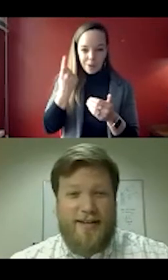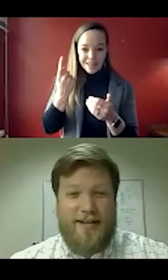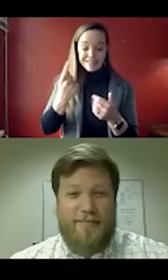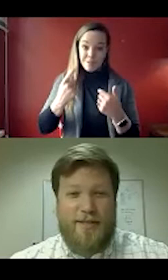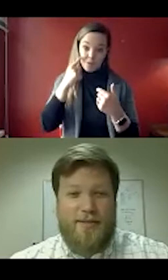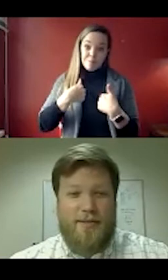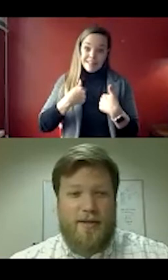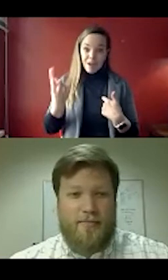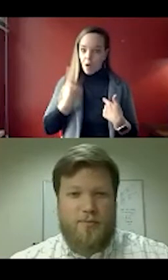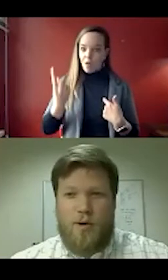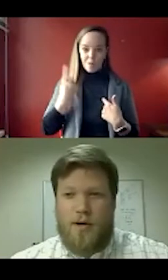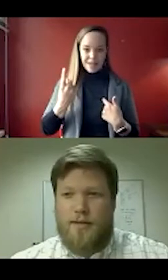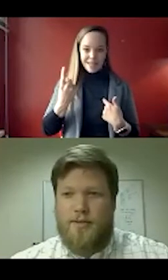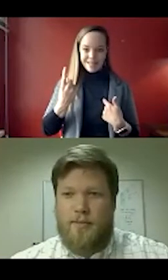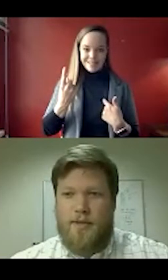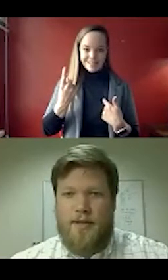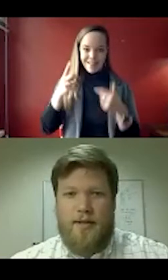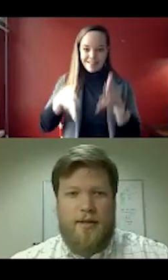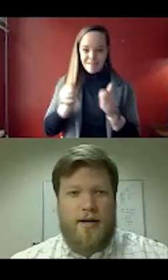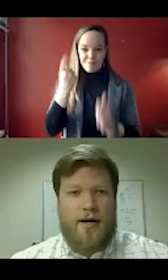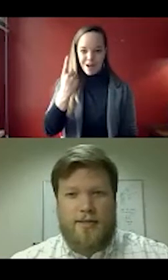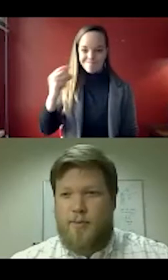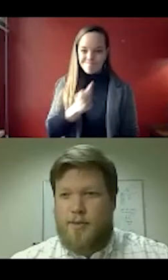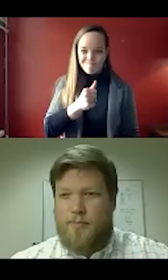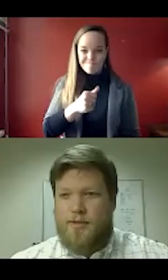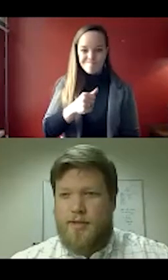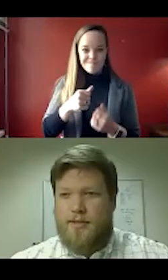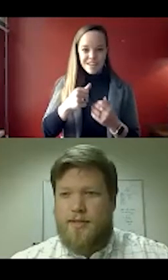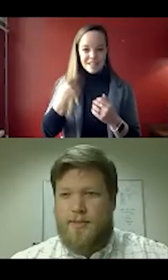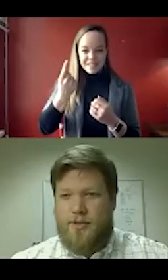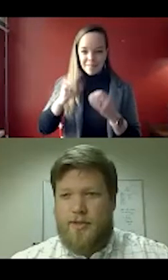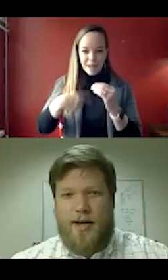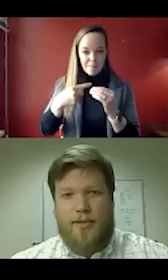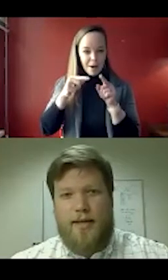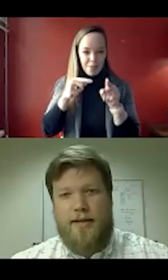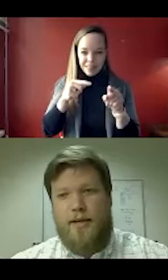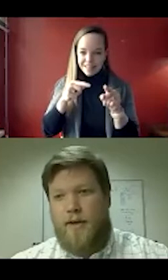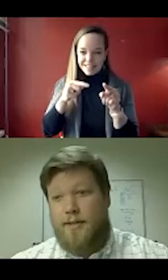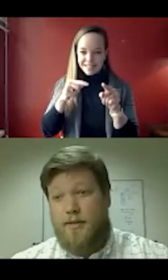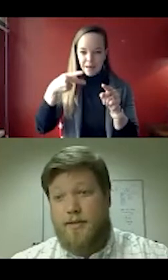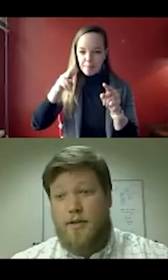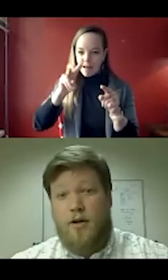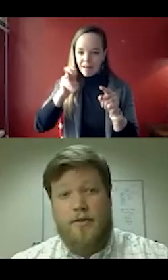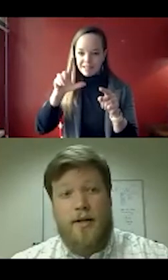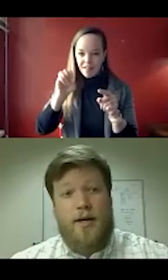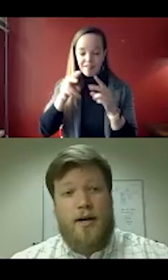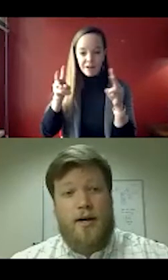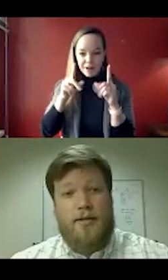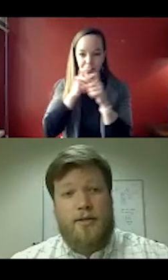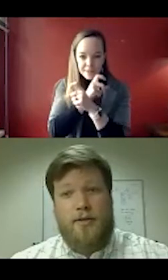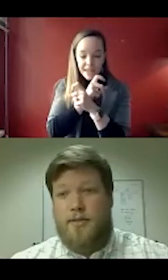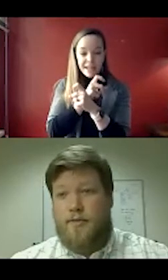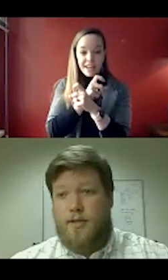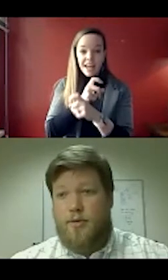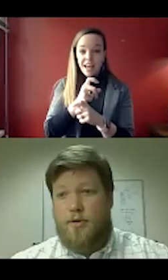case, miss one. There's something about this puzzle that's especially complicated. And in fact, it didn't get solved